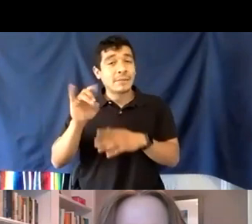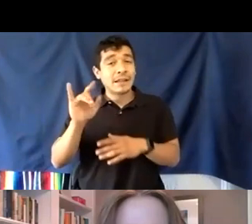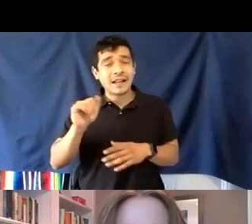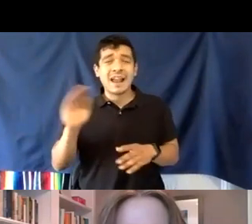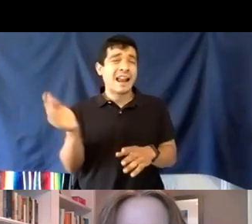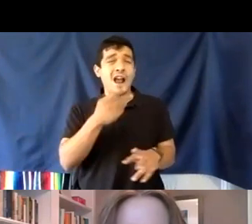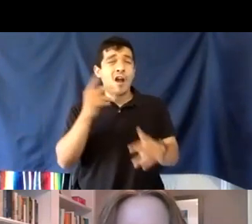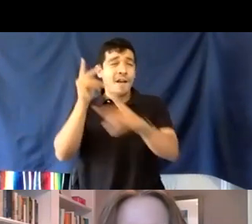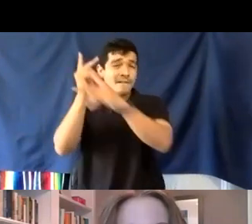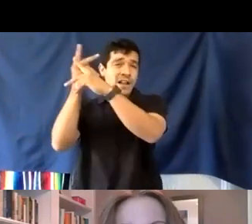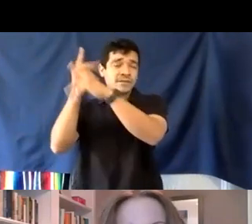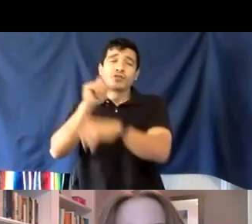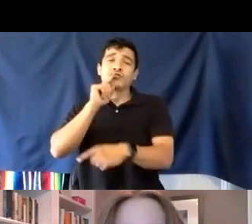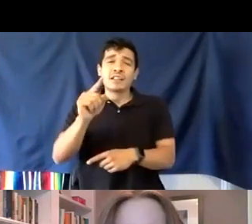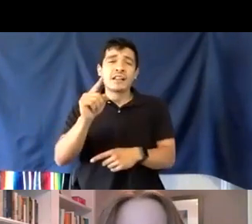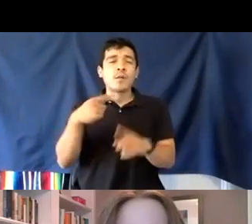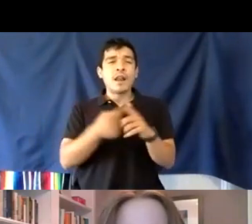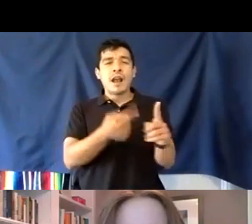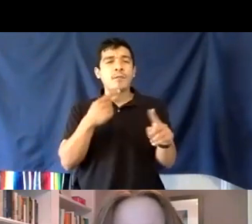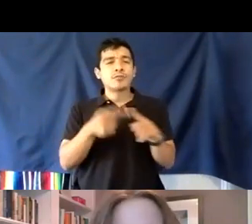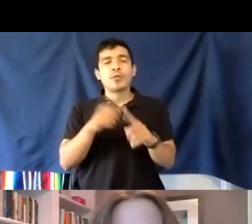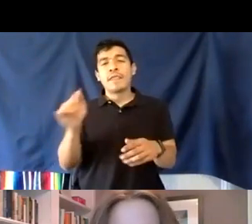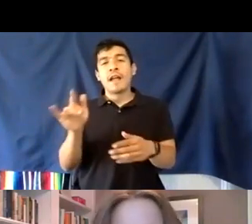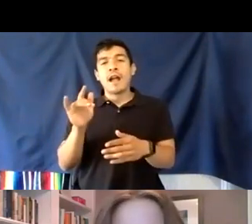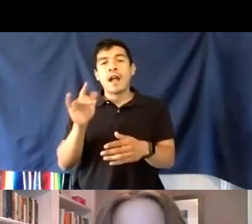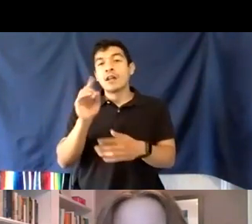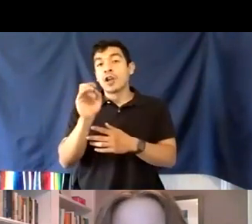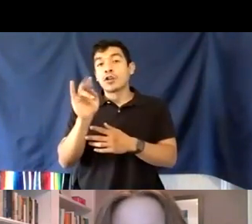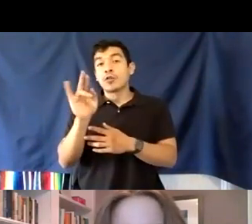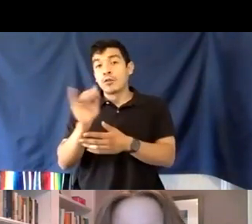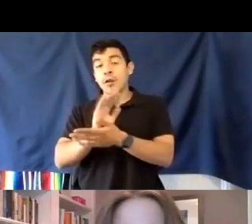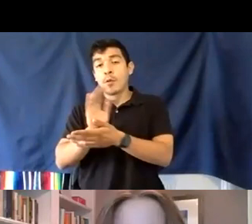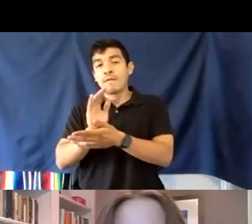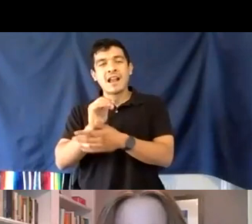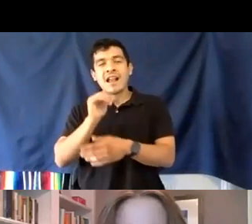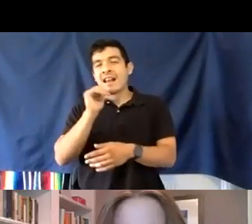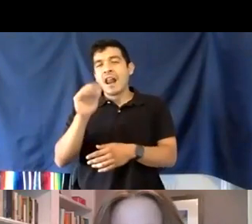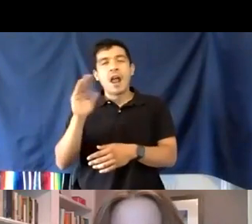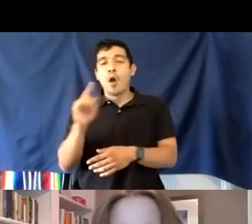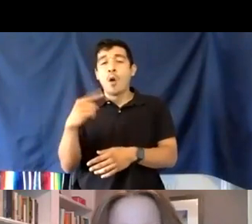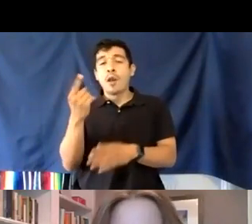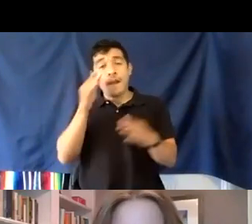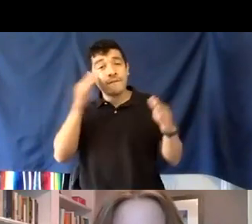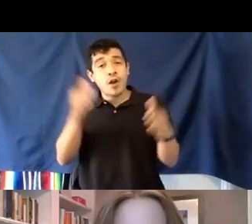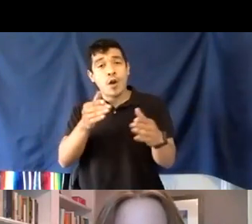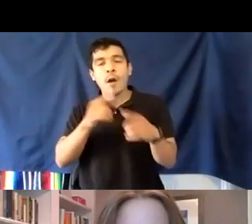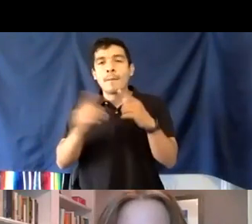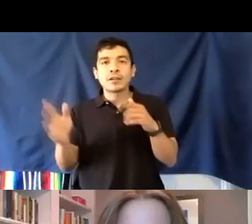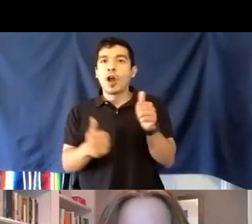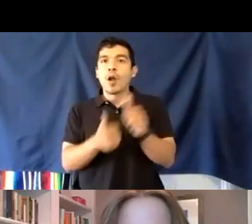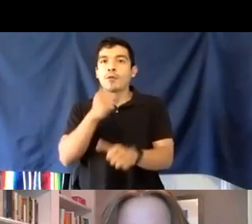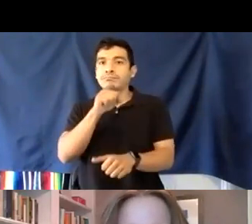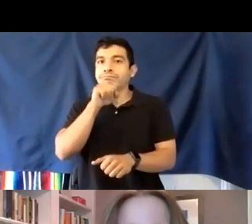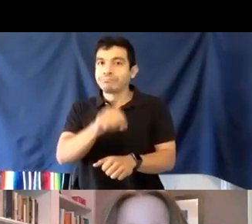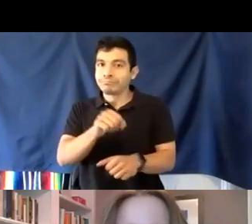philosophy really, when it comes to the documentary space in particular, although documentary is not our only focus, but it is probably our most beloved